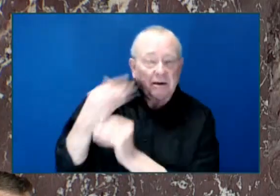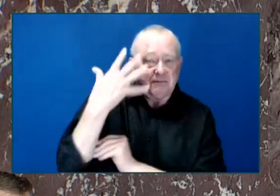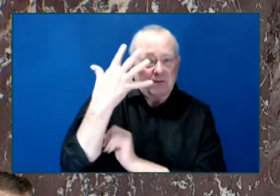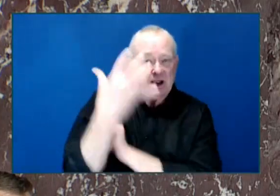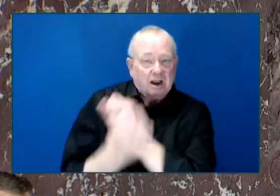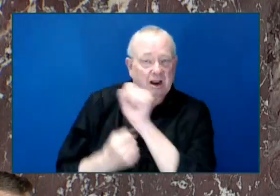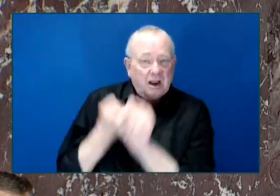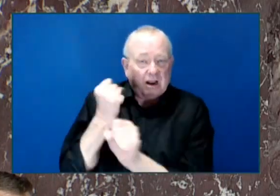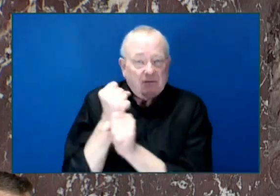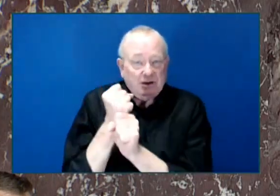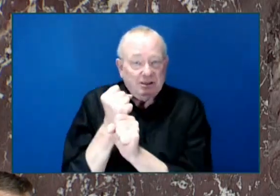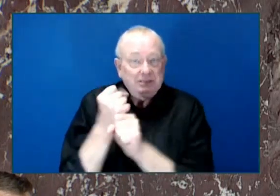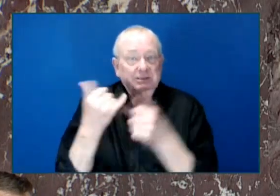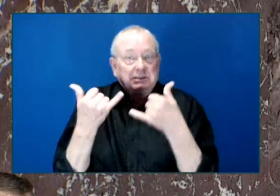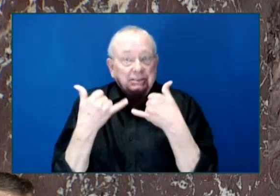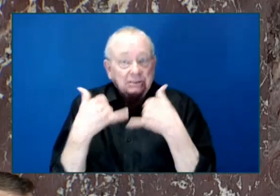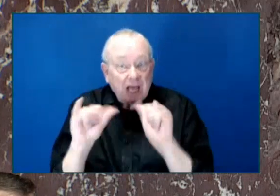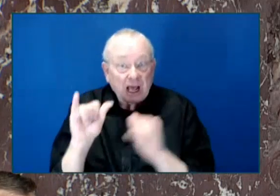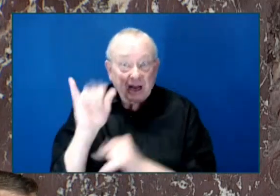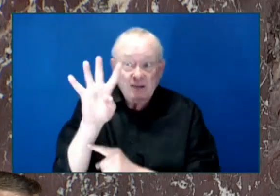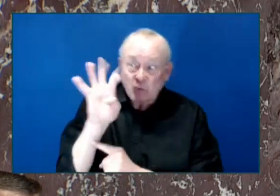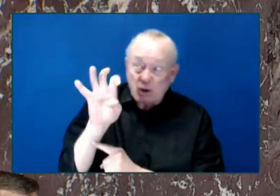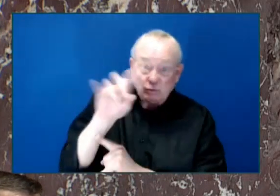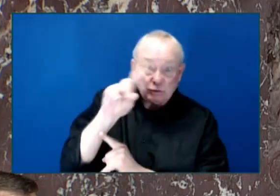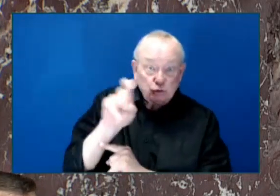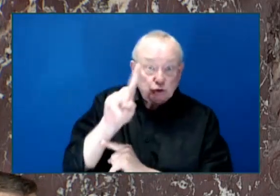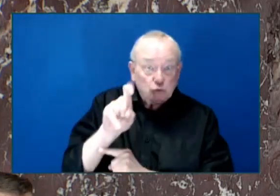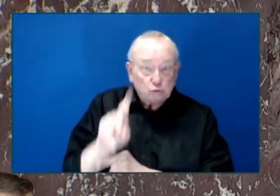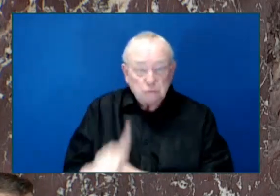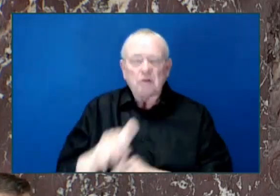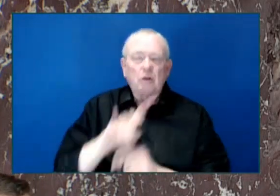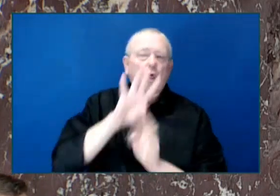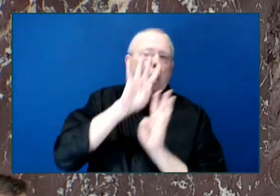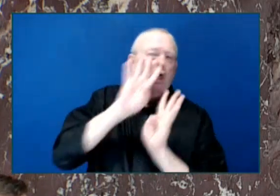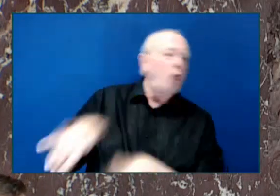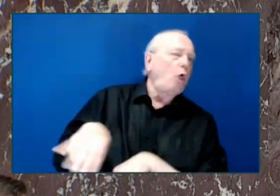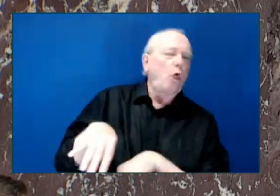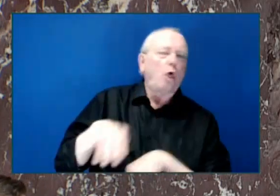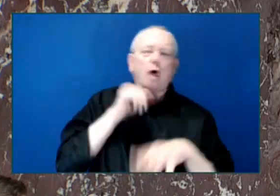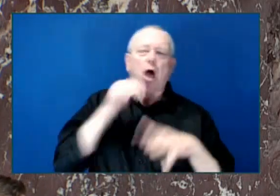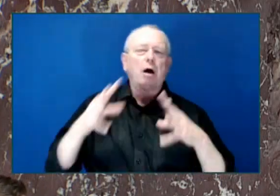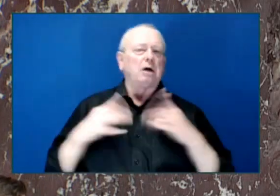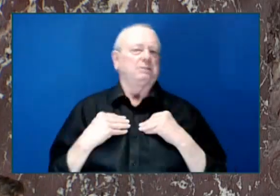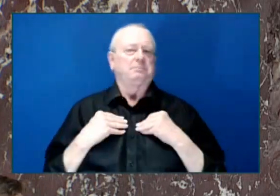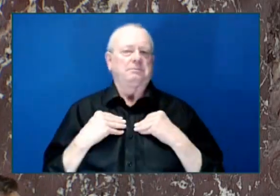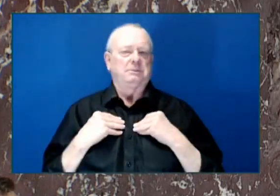quashed by this government to have proper review of the report.